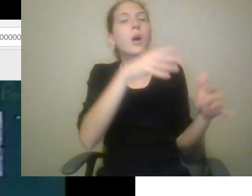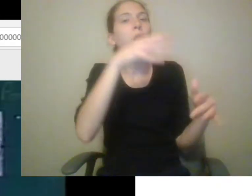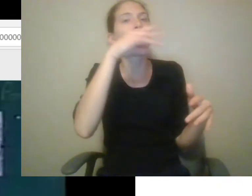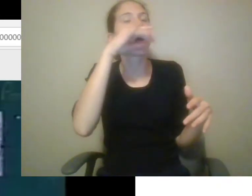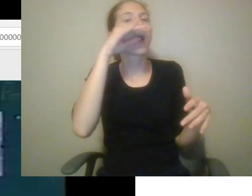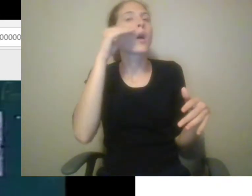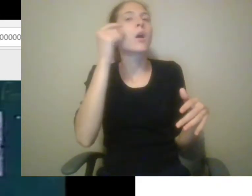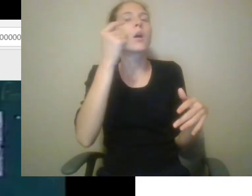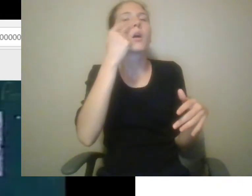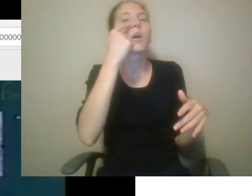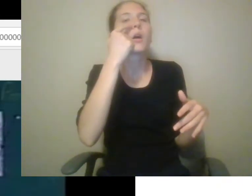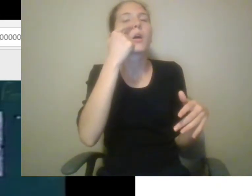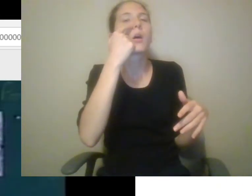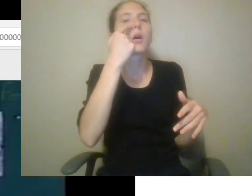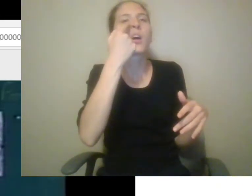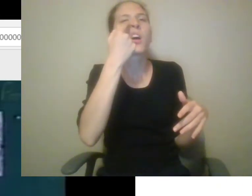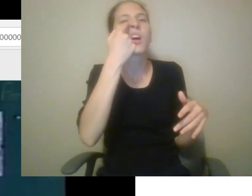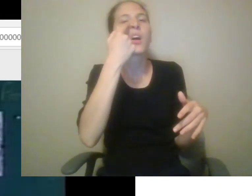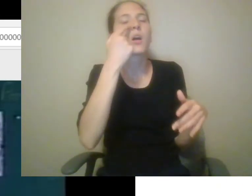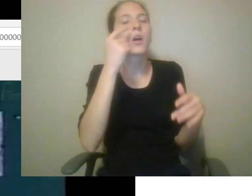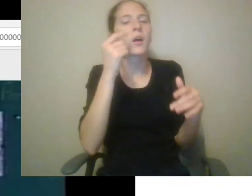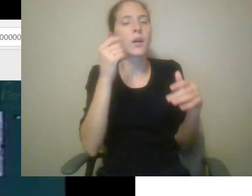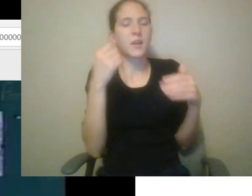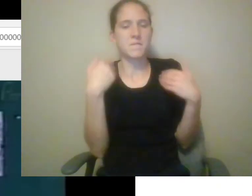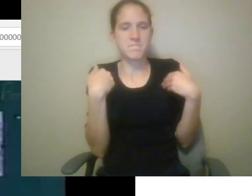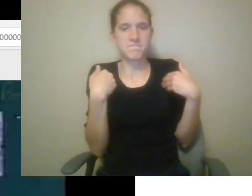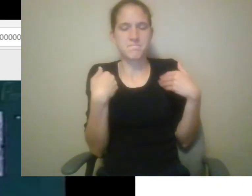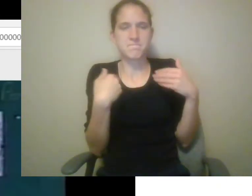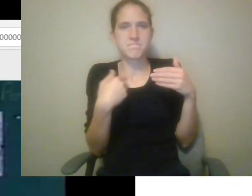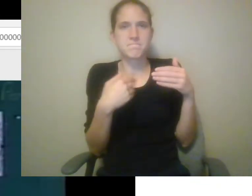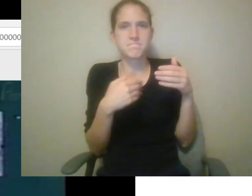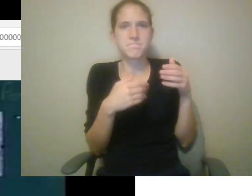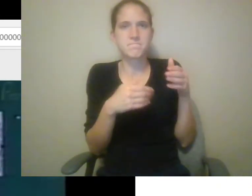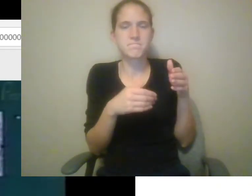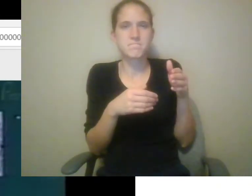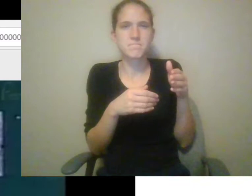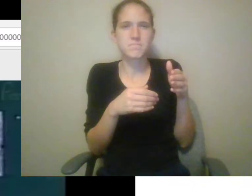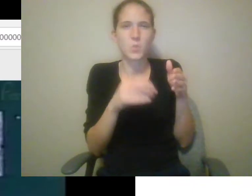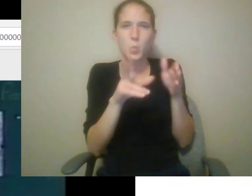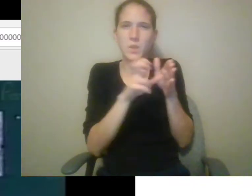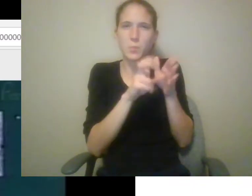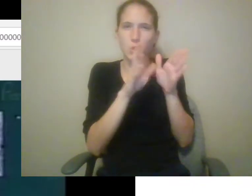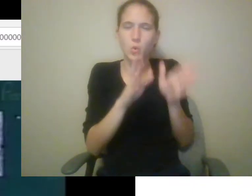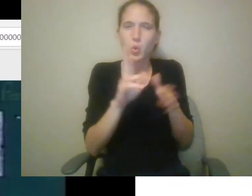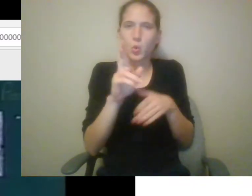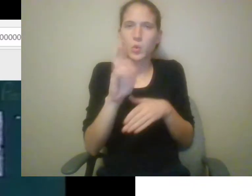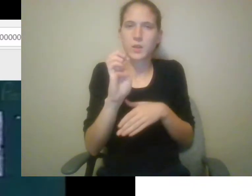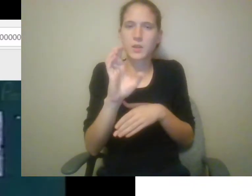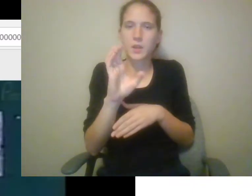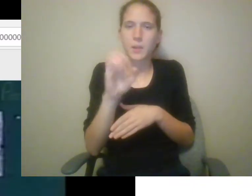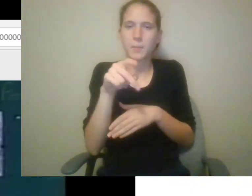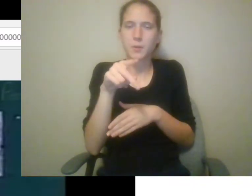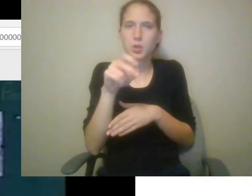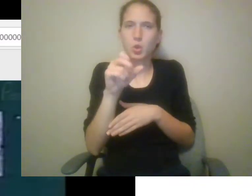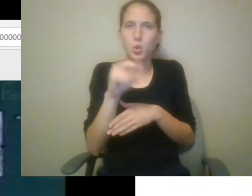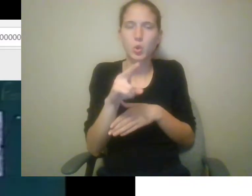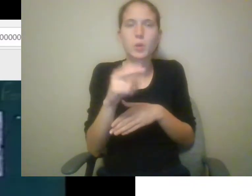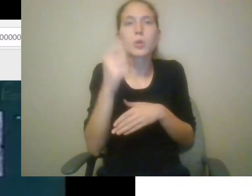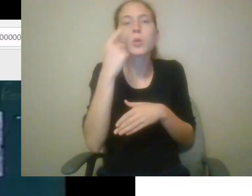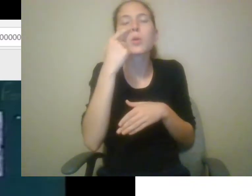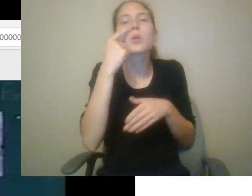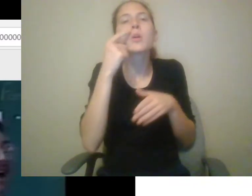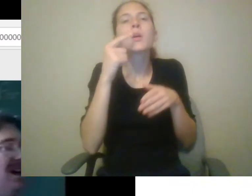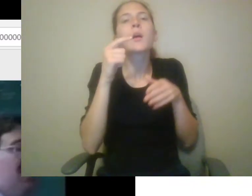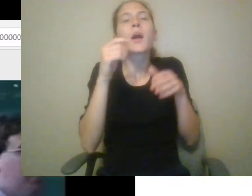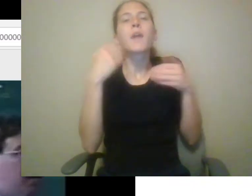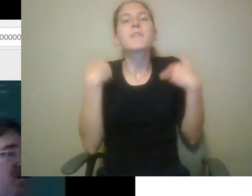stuffy nose, if you're congested, you're blocking them, so they can't, nothing can get back to there. All right, in order to smell something, here's something that you may